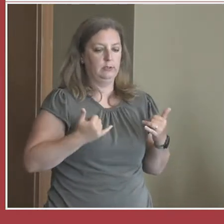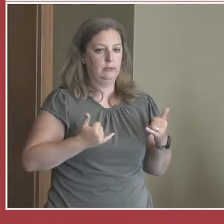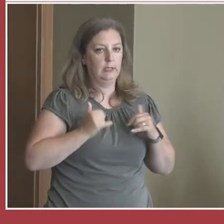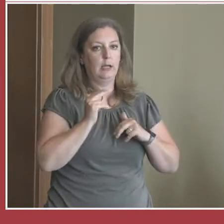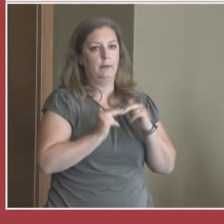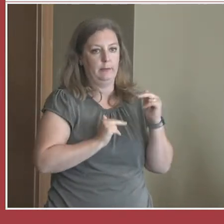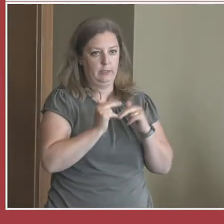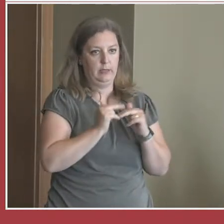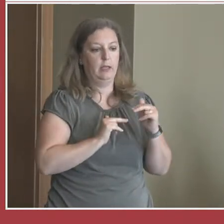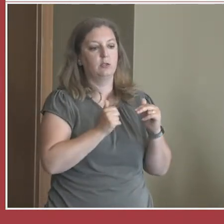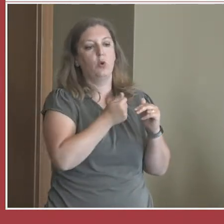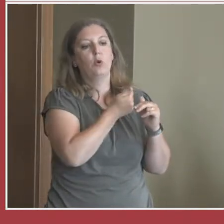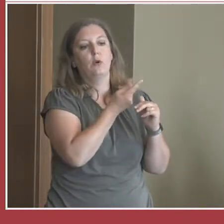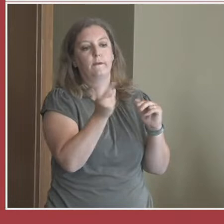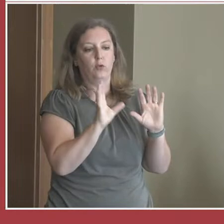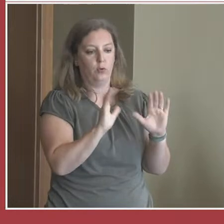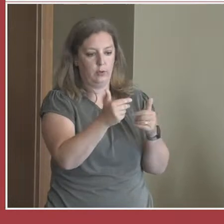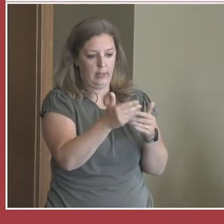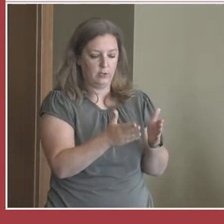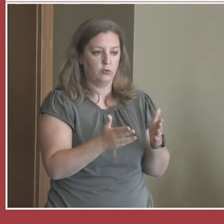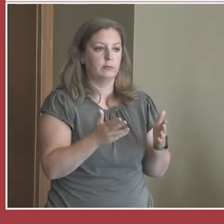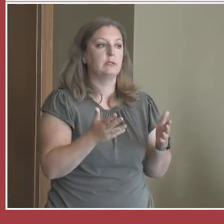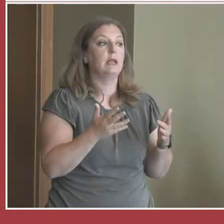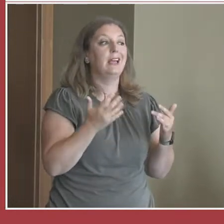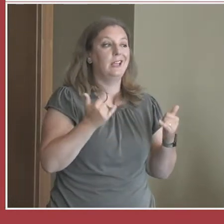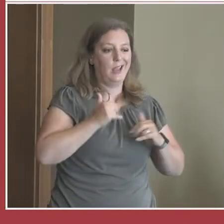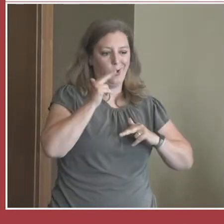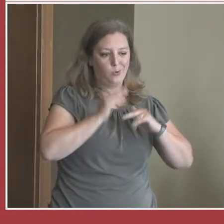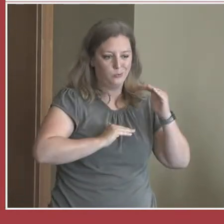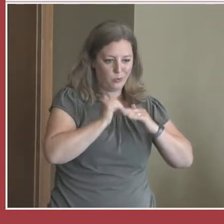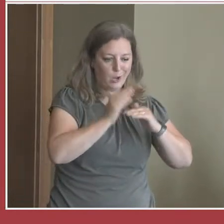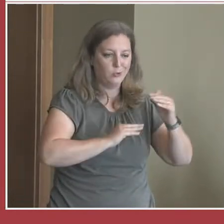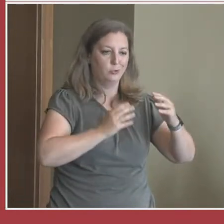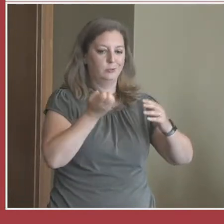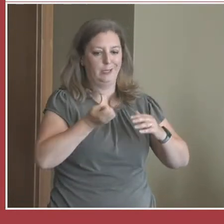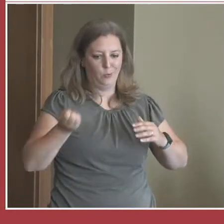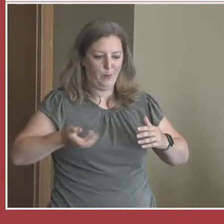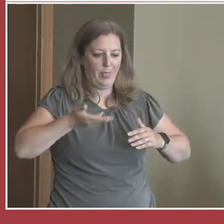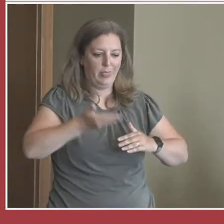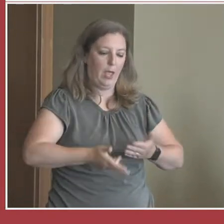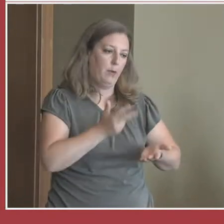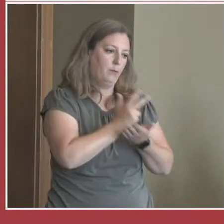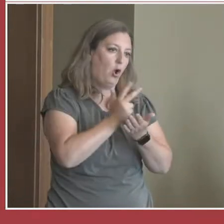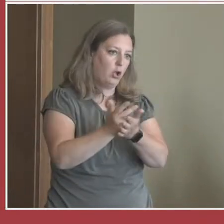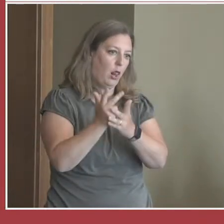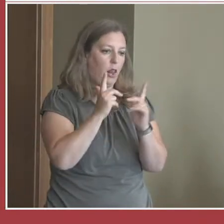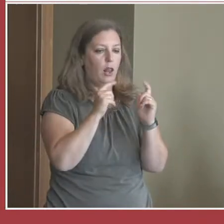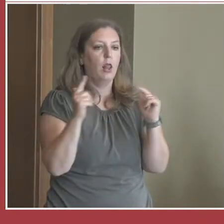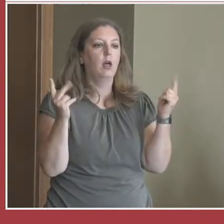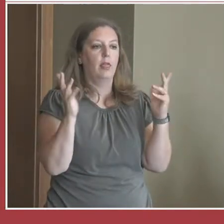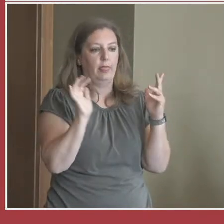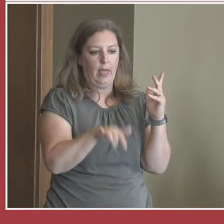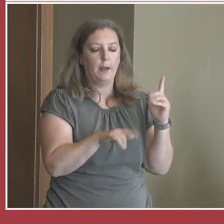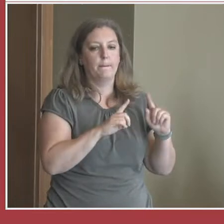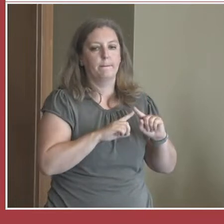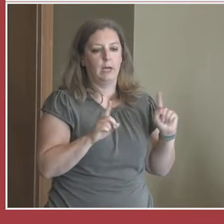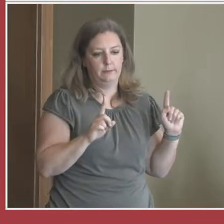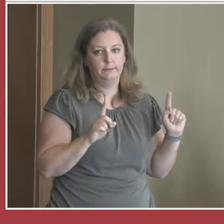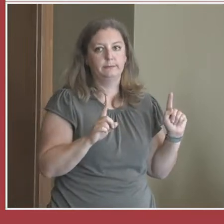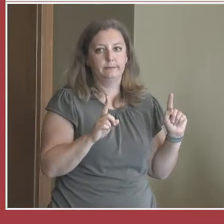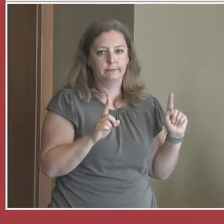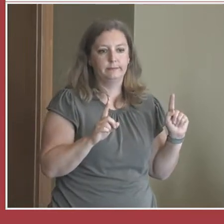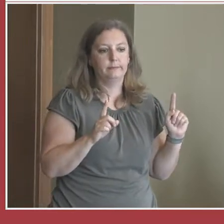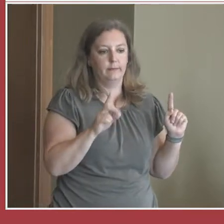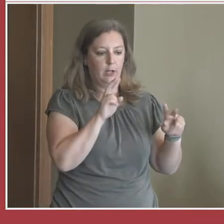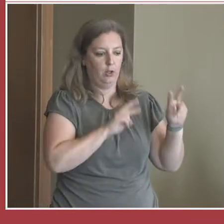So there will only be a few classrooms. Now, you're going to have construction equipment on site, you're going to have parking impact, lots of other things, but just